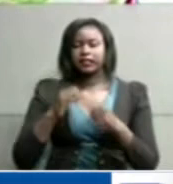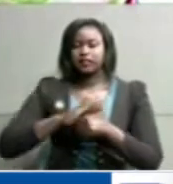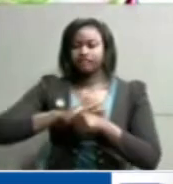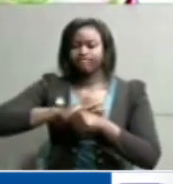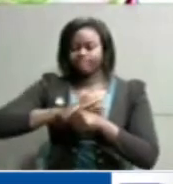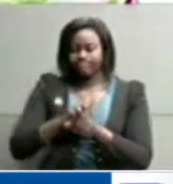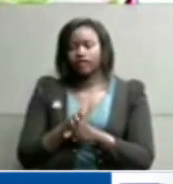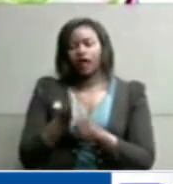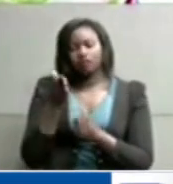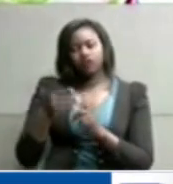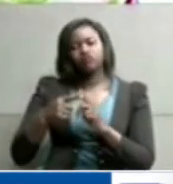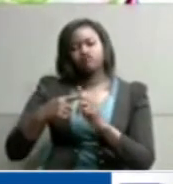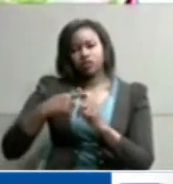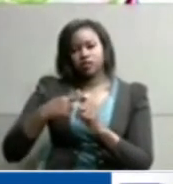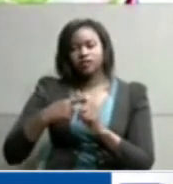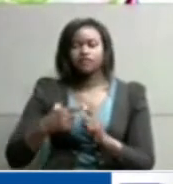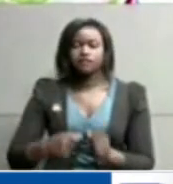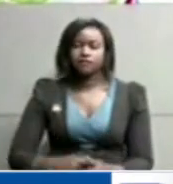for corona.